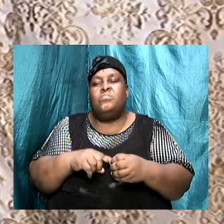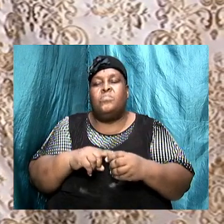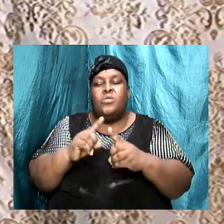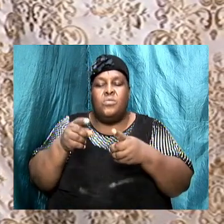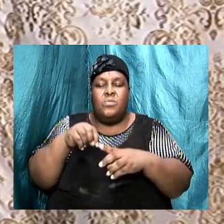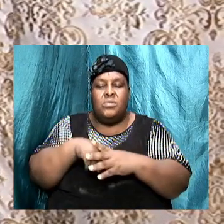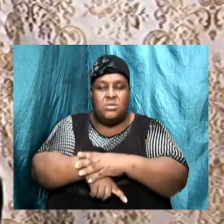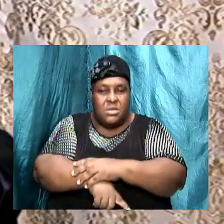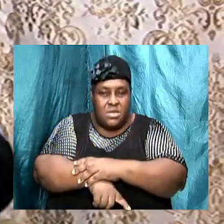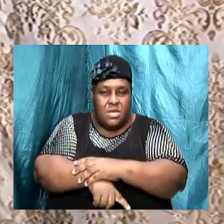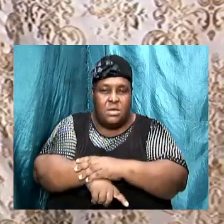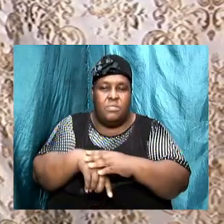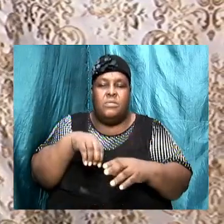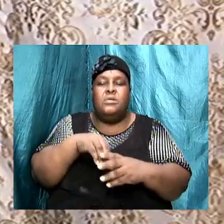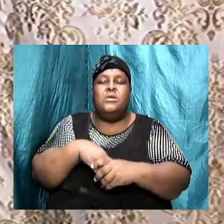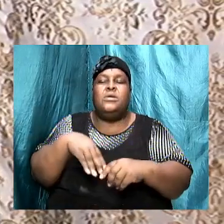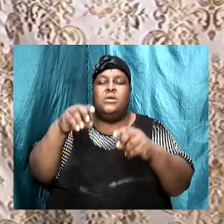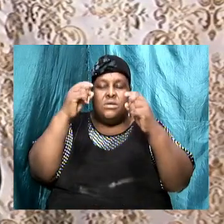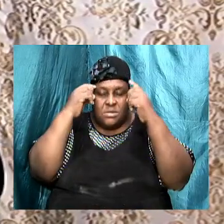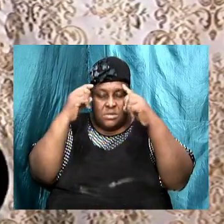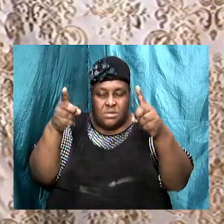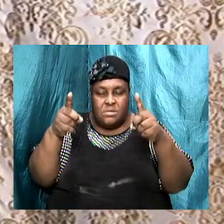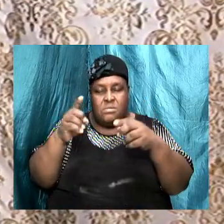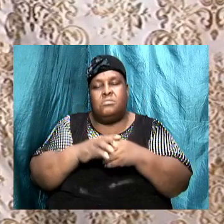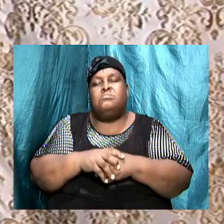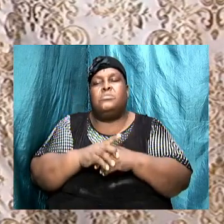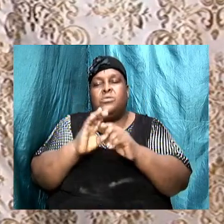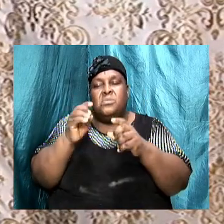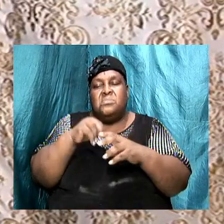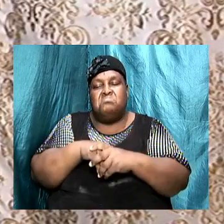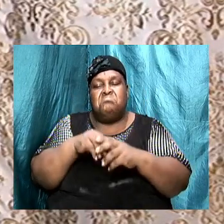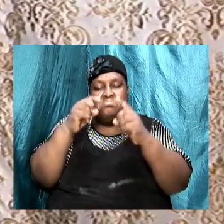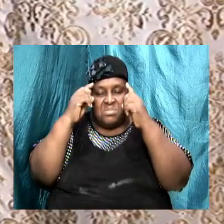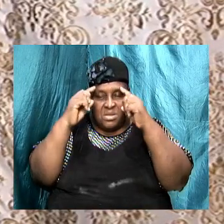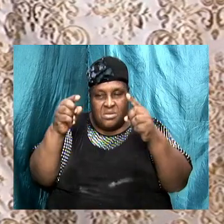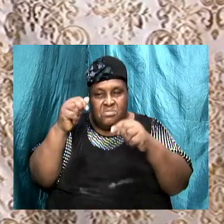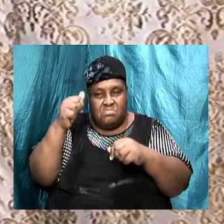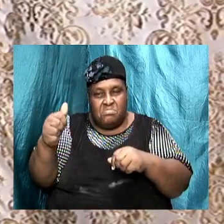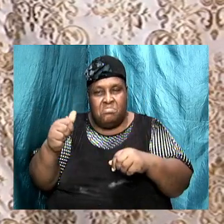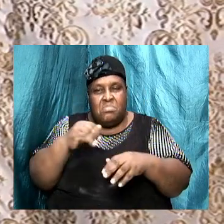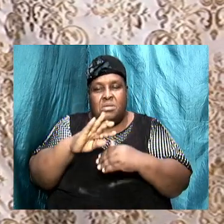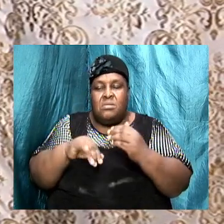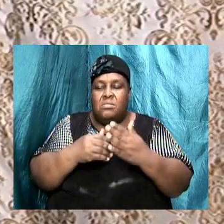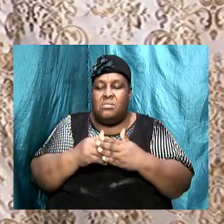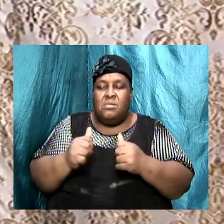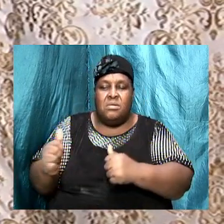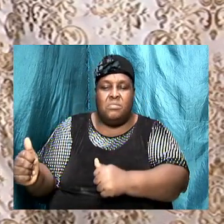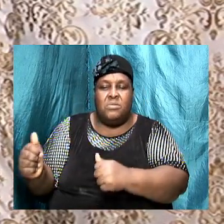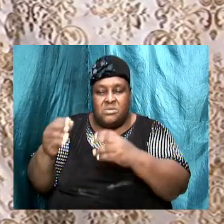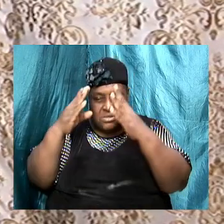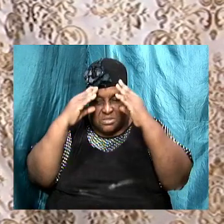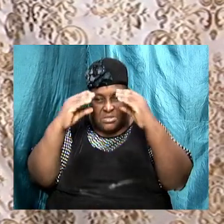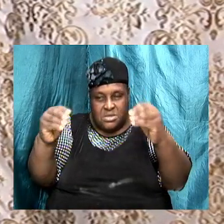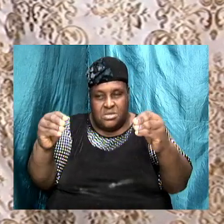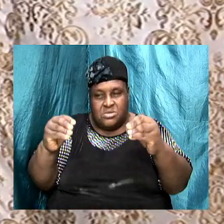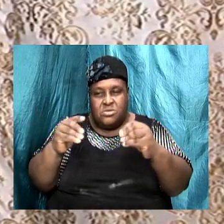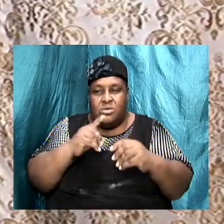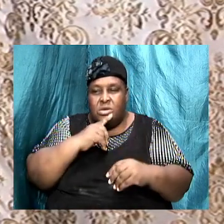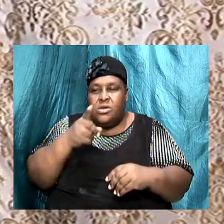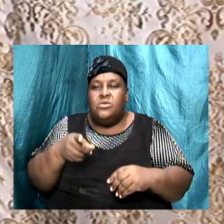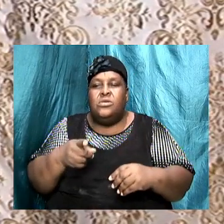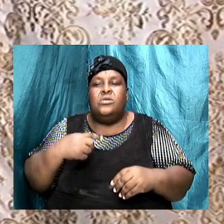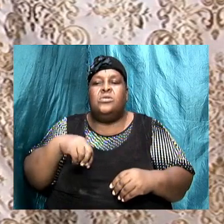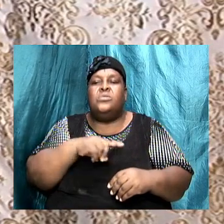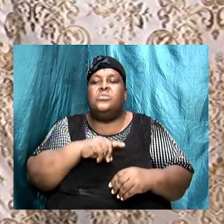then we go into the doctrine of itself and all that the apostles taught, you know, surely we will not be able